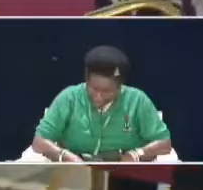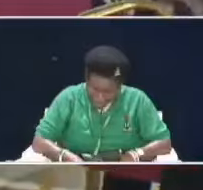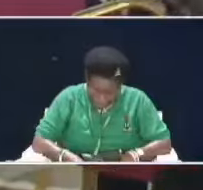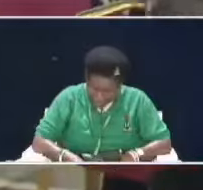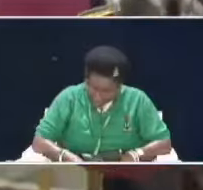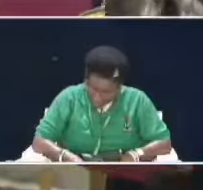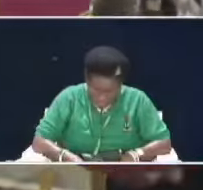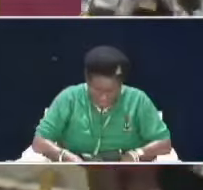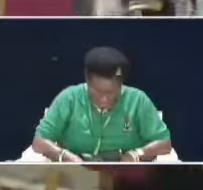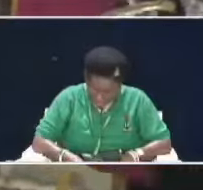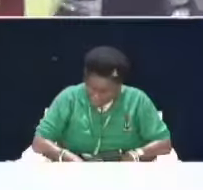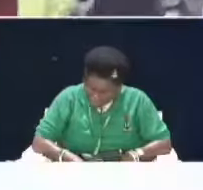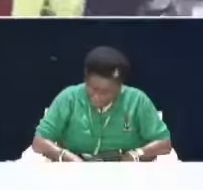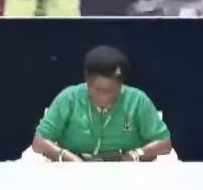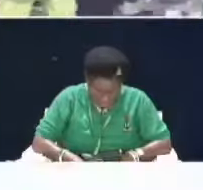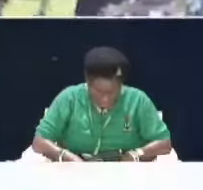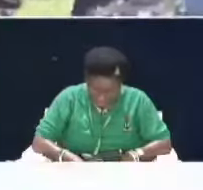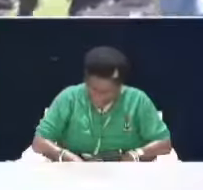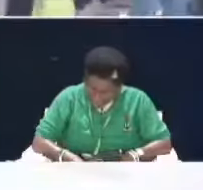In my family,